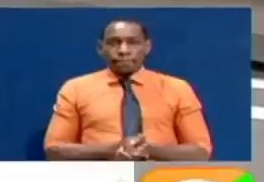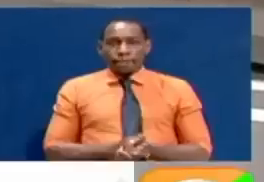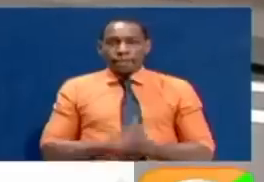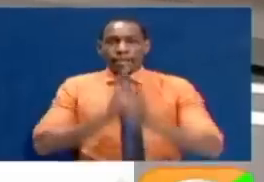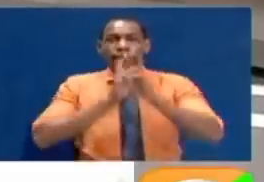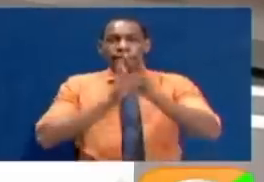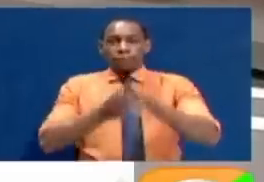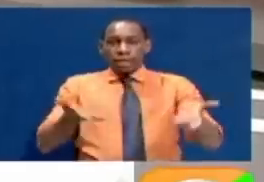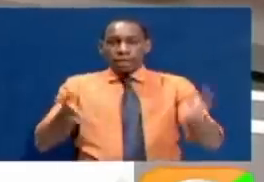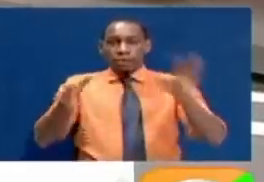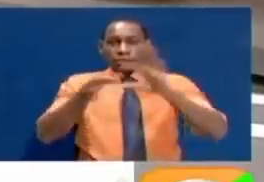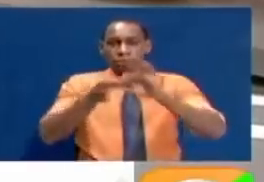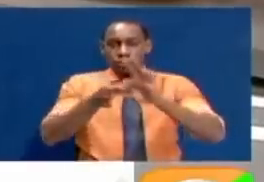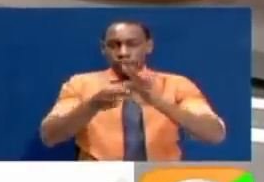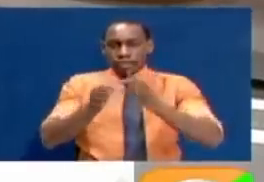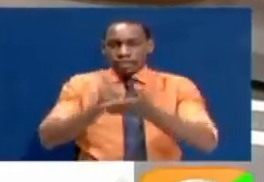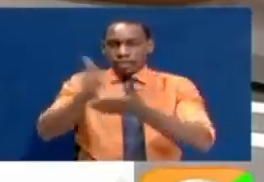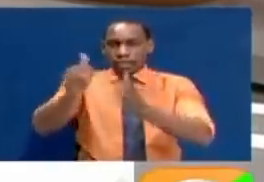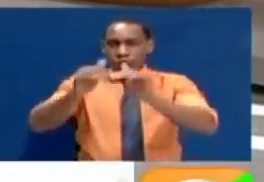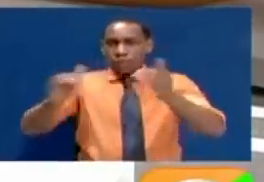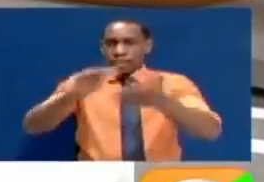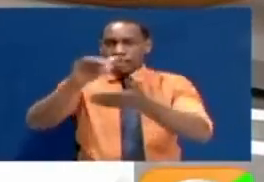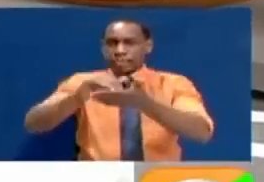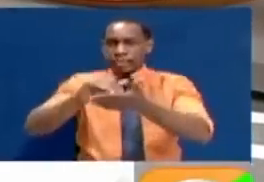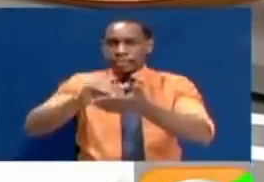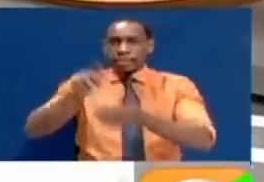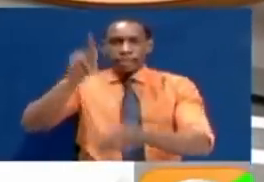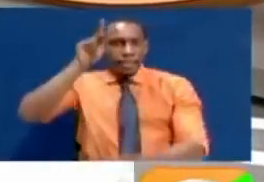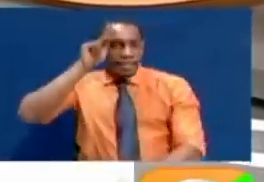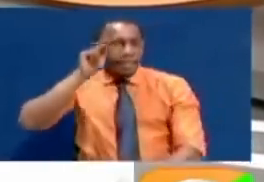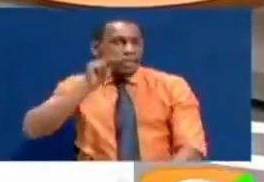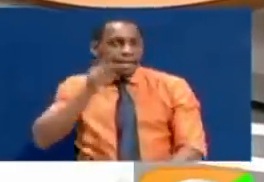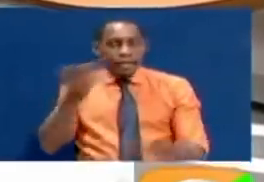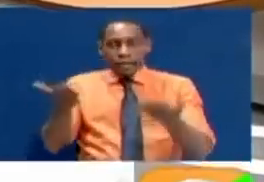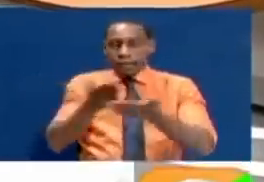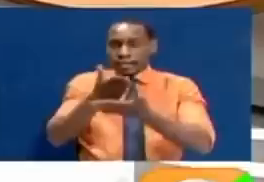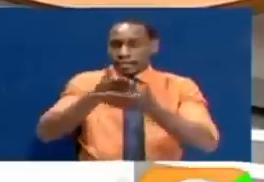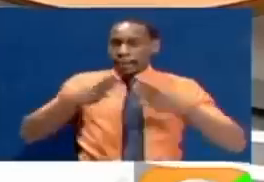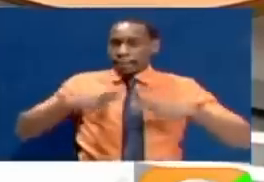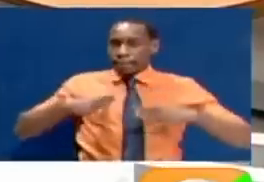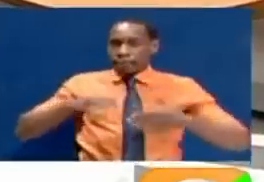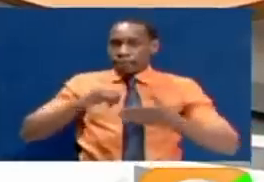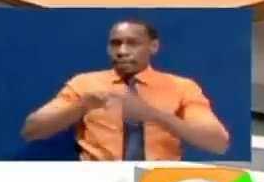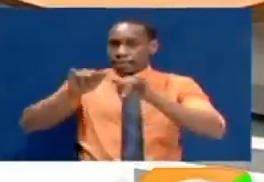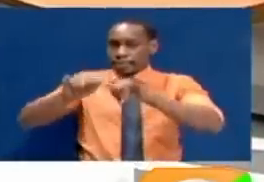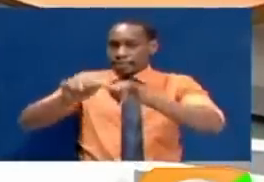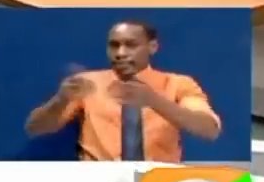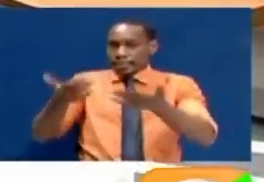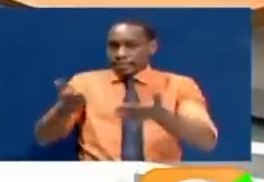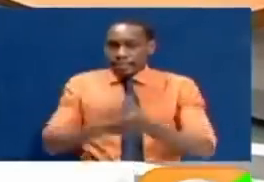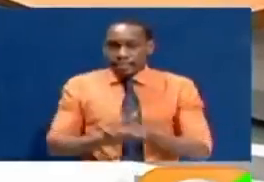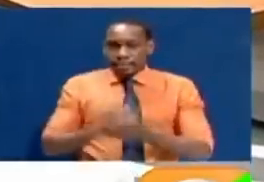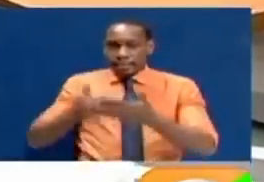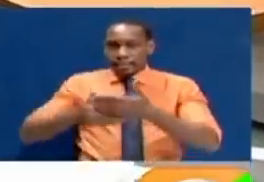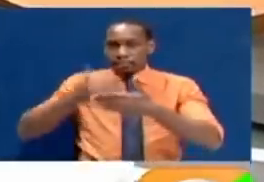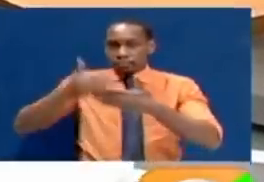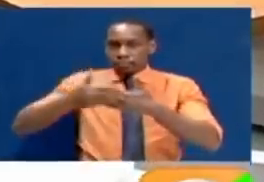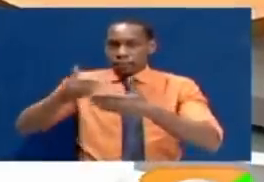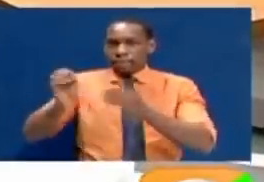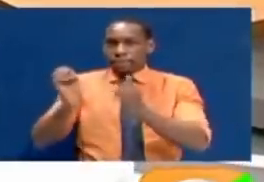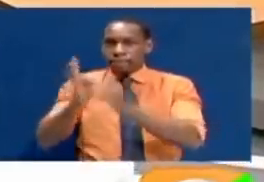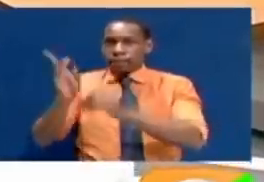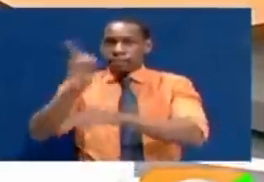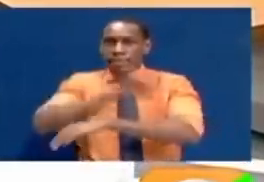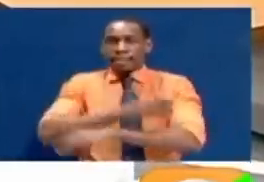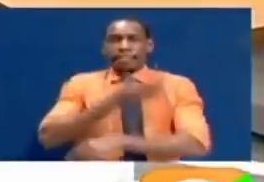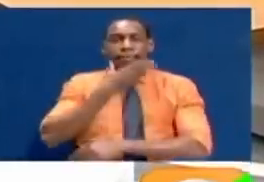So from that report, we're going to go straight to one of the quarantine centers in Karen, where some of those folks are staying right now for the next 14 days.